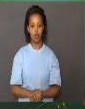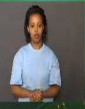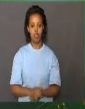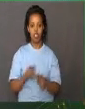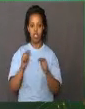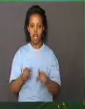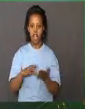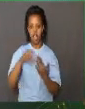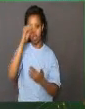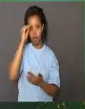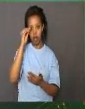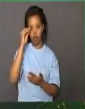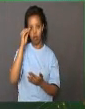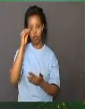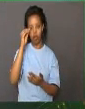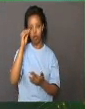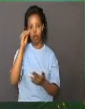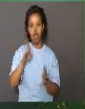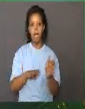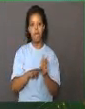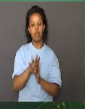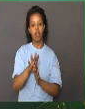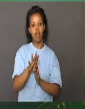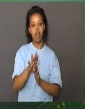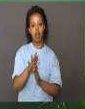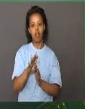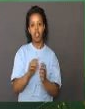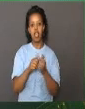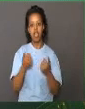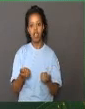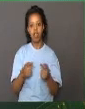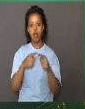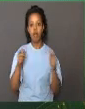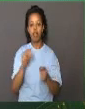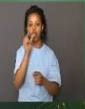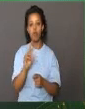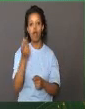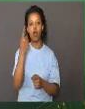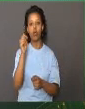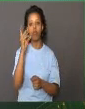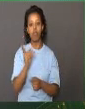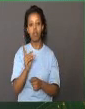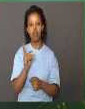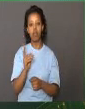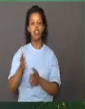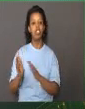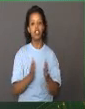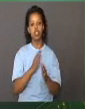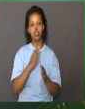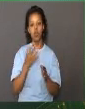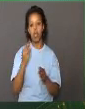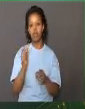Today, we learned how bacteria are involved in the production of